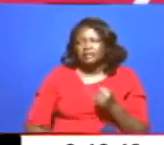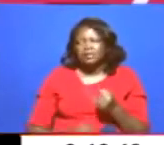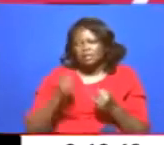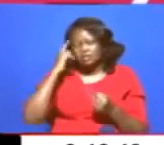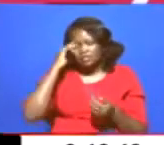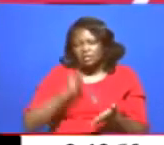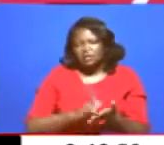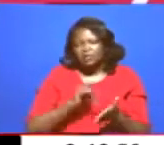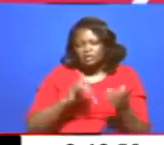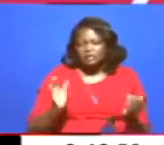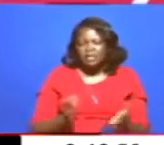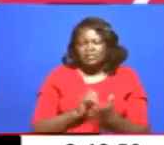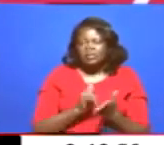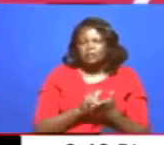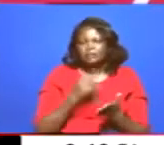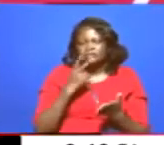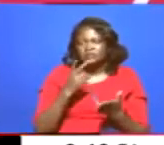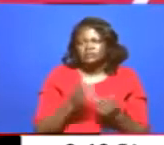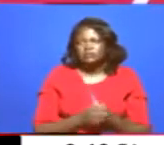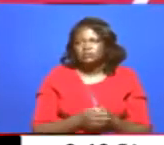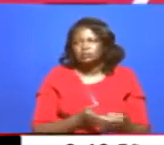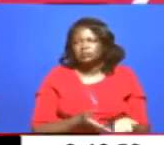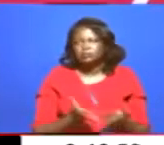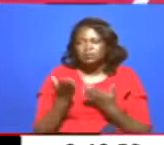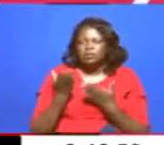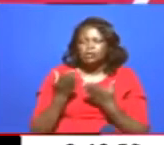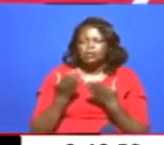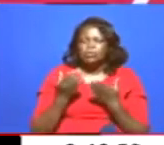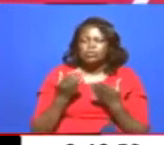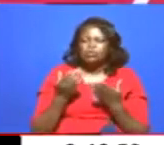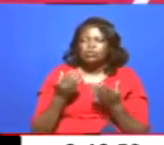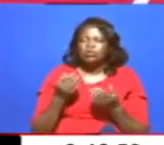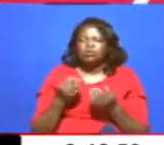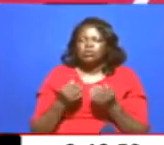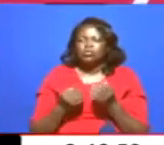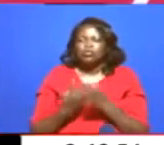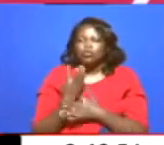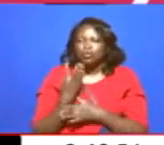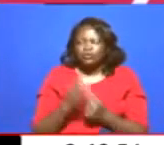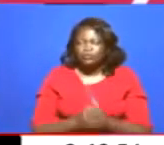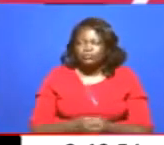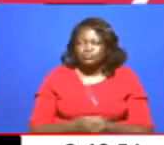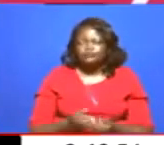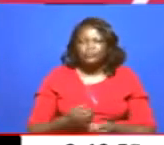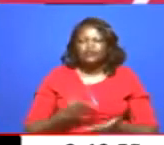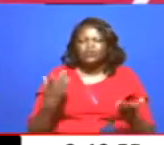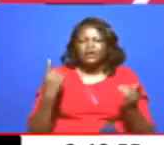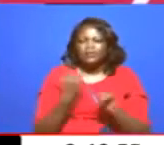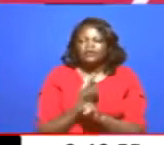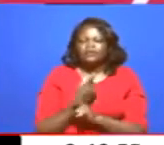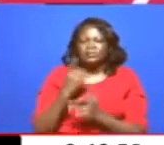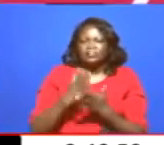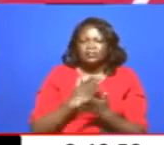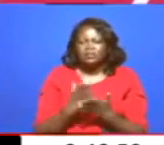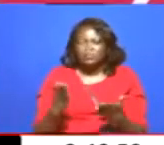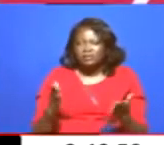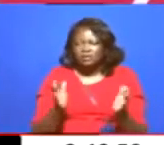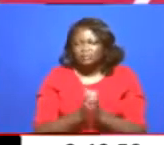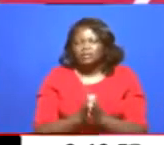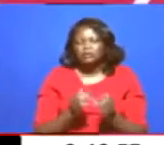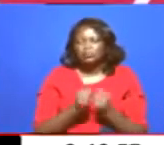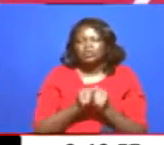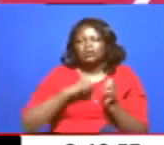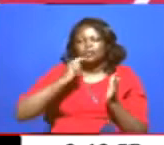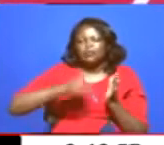encouraging is we're seeing it being fairly broad-based growth in double digits across the different segments, and with